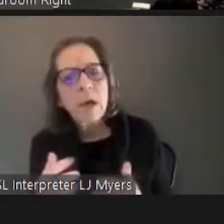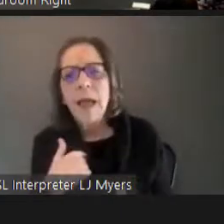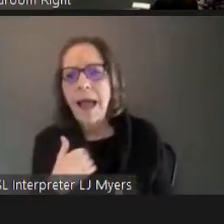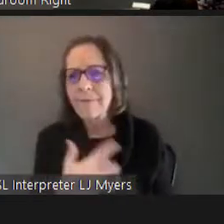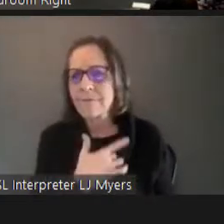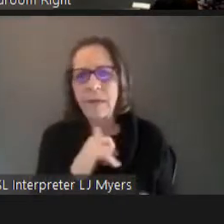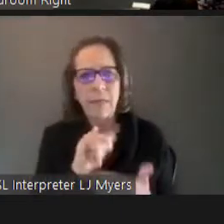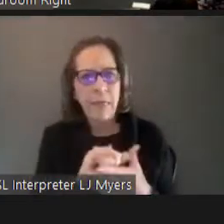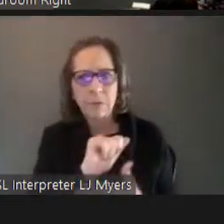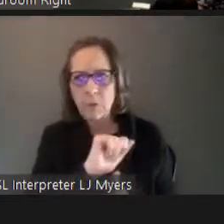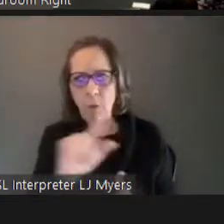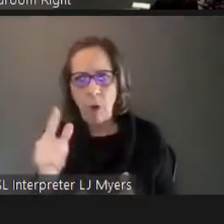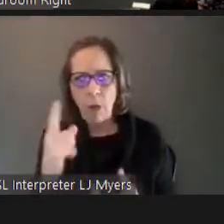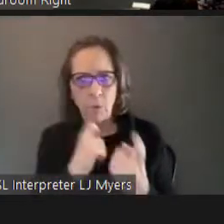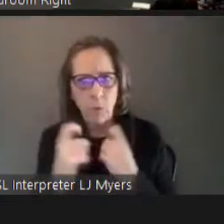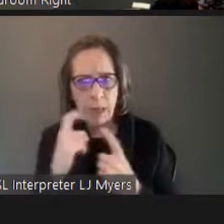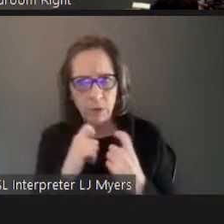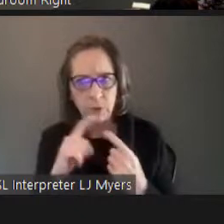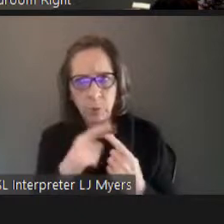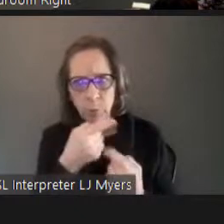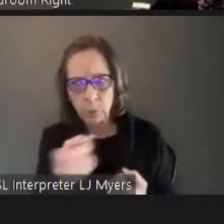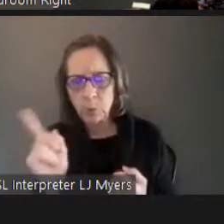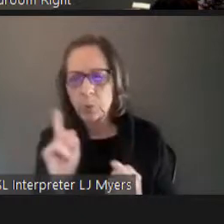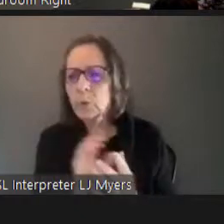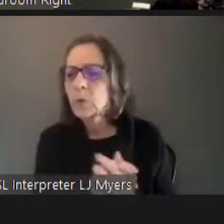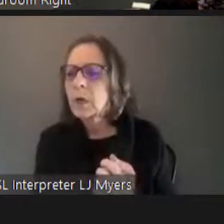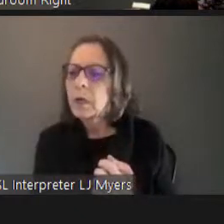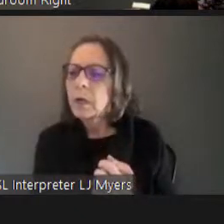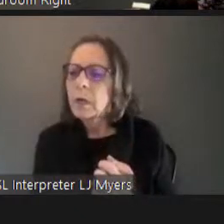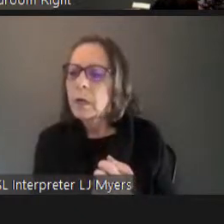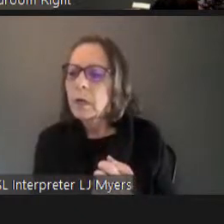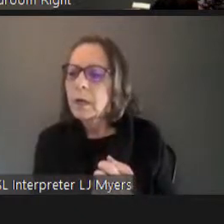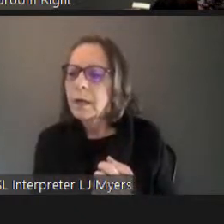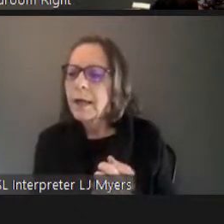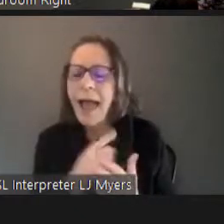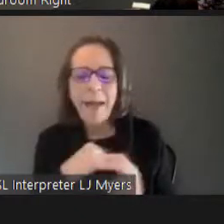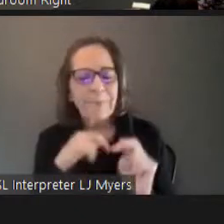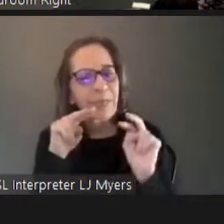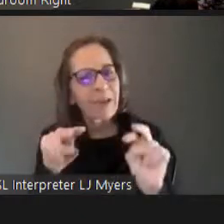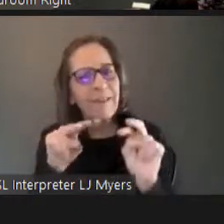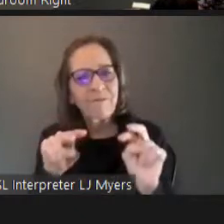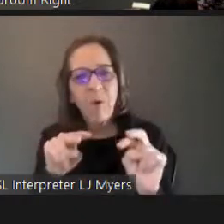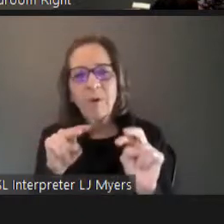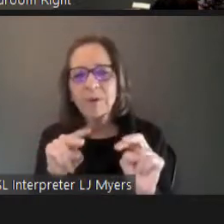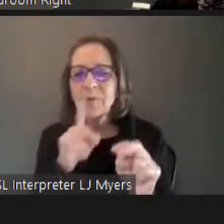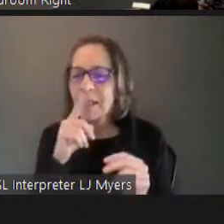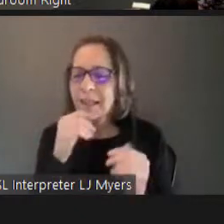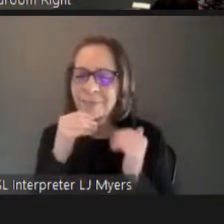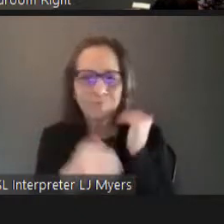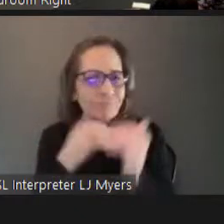that's all of our questions to you all. Really looking forward to chatting out.